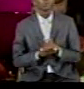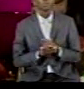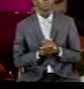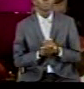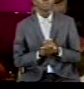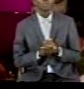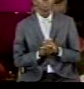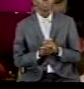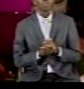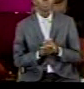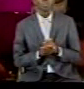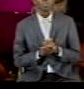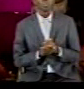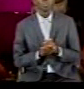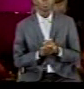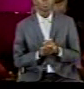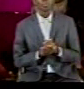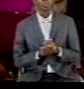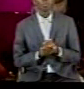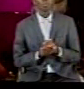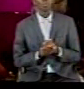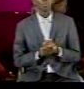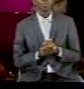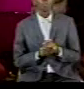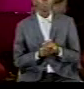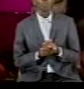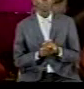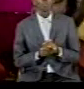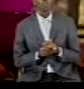Let's listen to the next person.